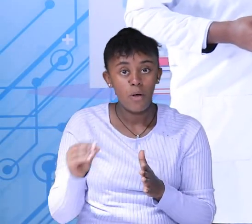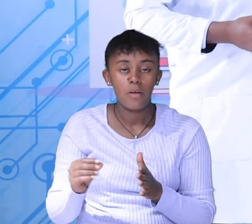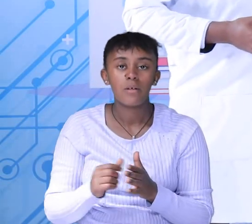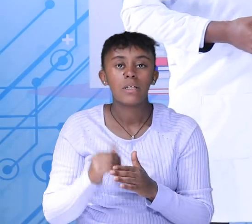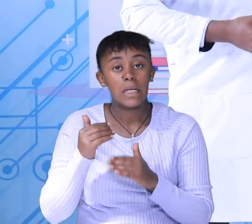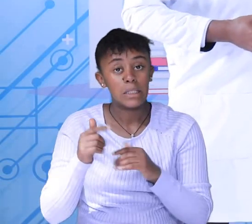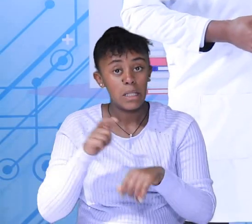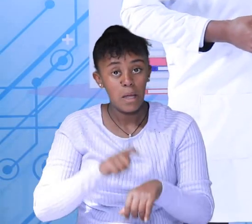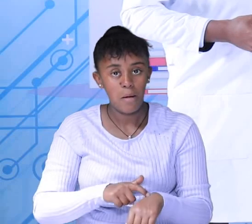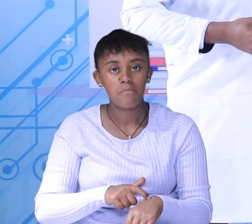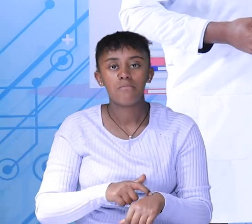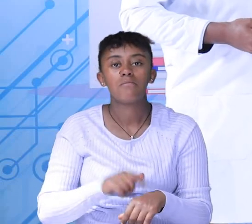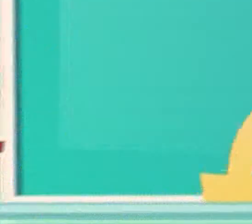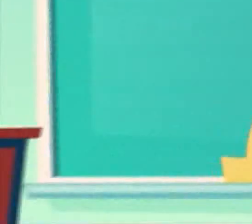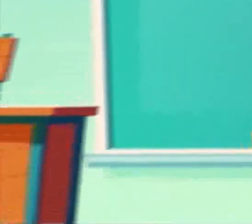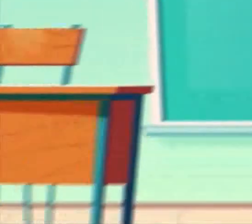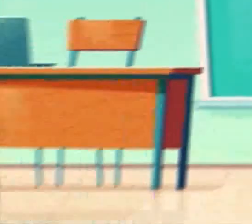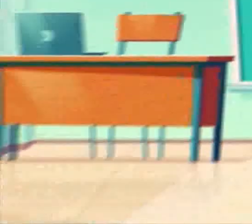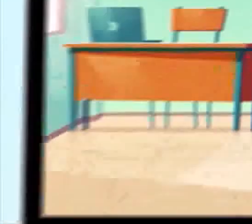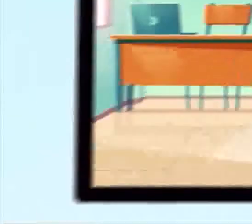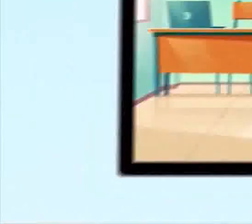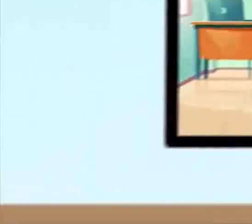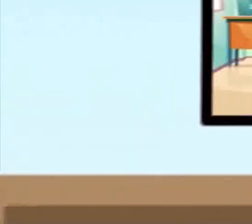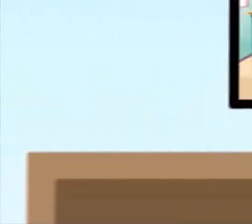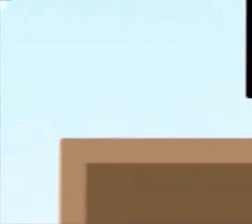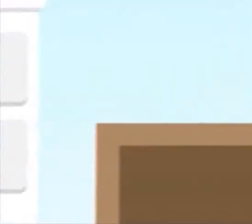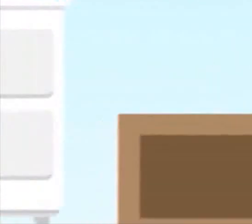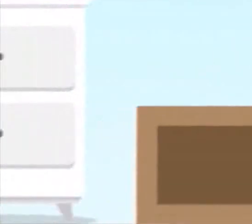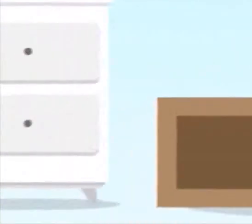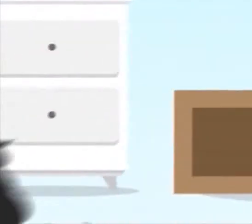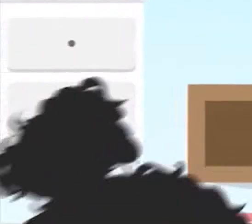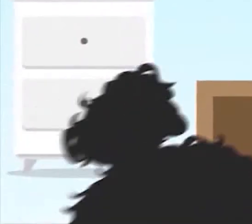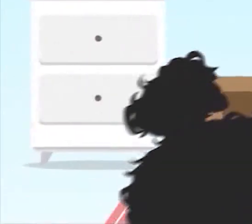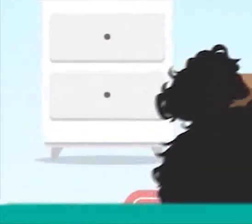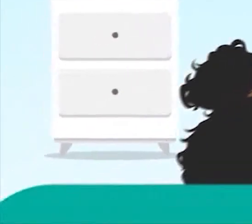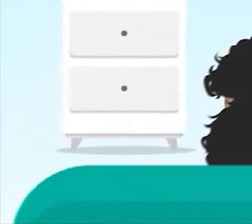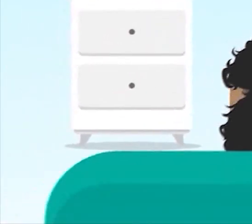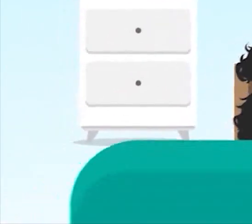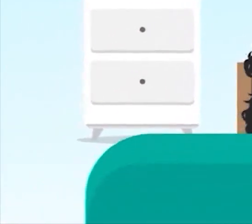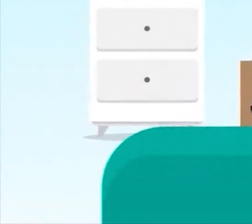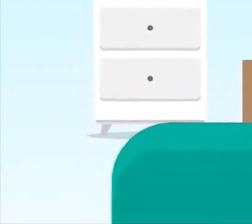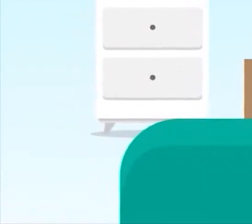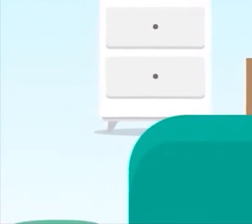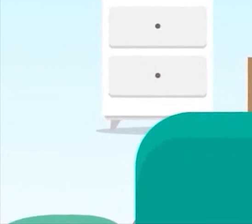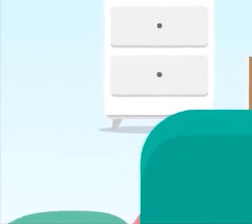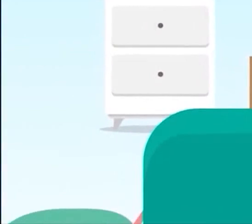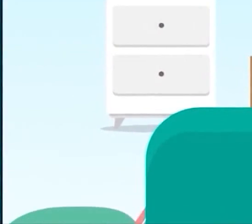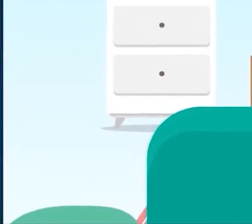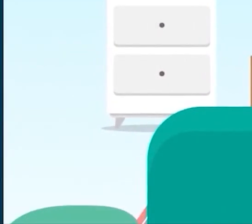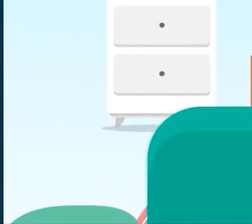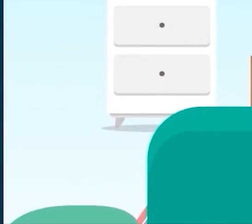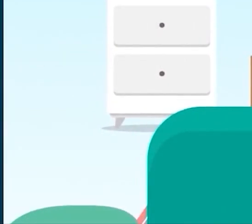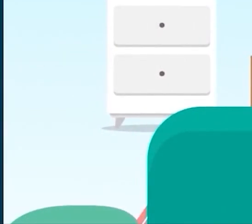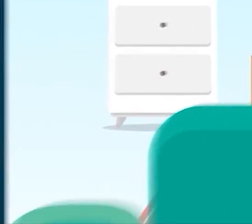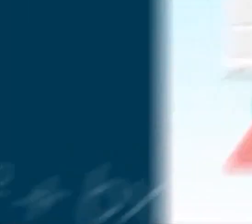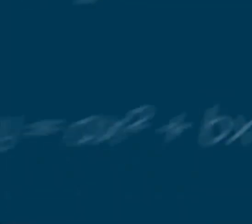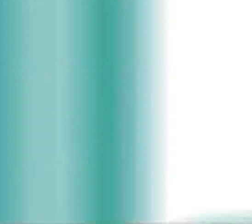So in this case, it points us out of the page to the left side. To the right side, it's into the